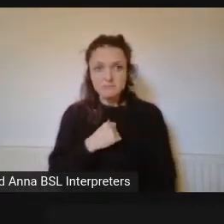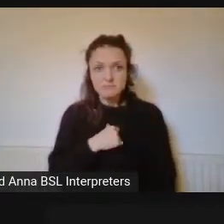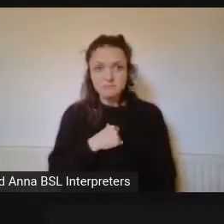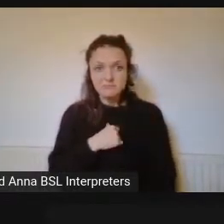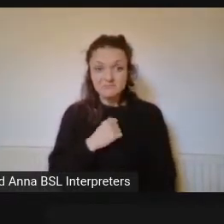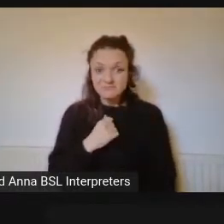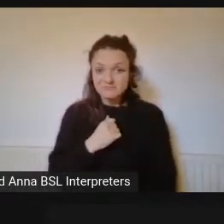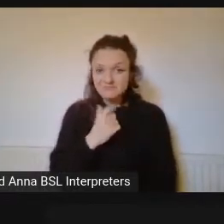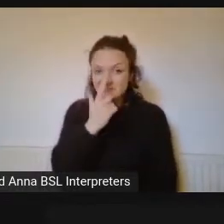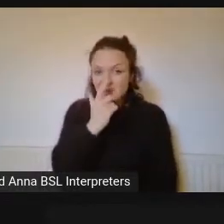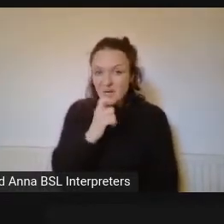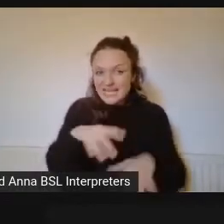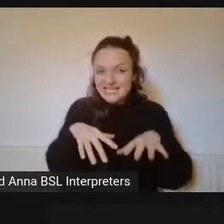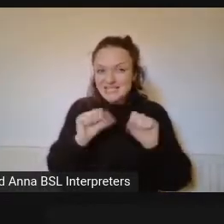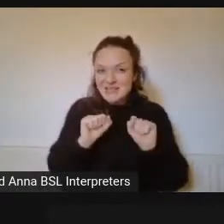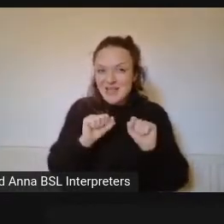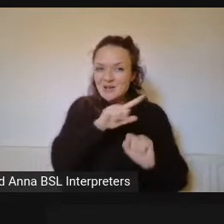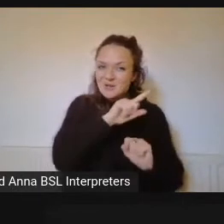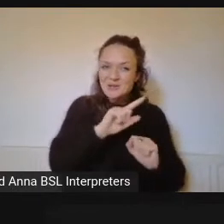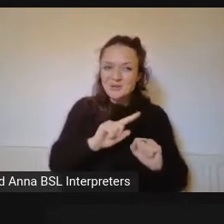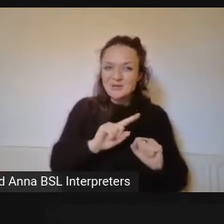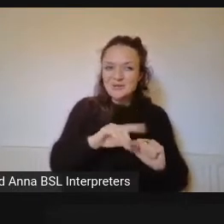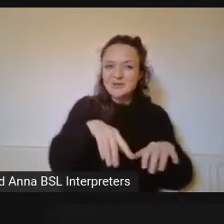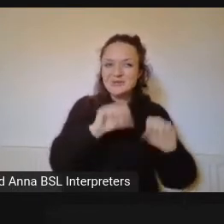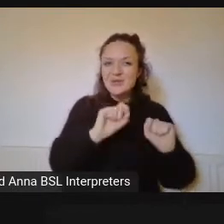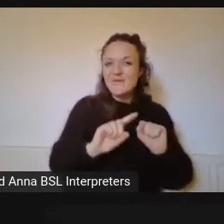go in the reverse order this time.